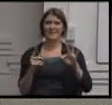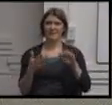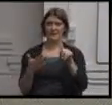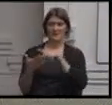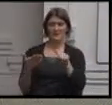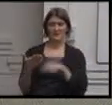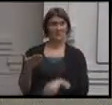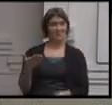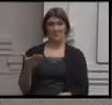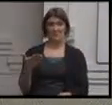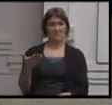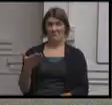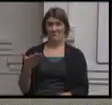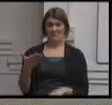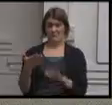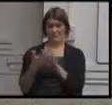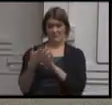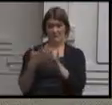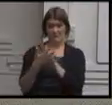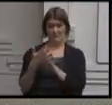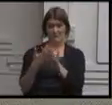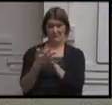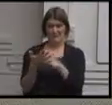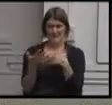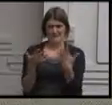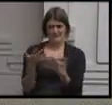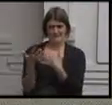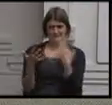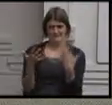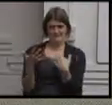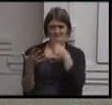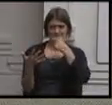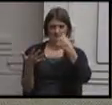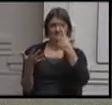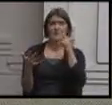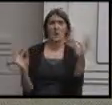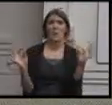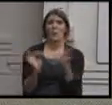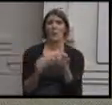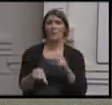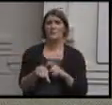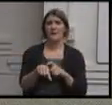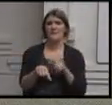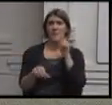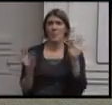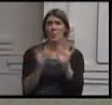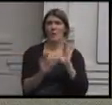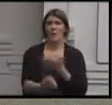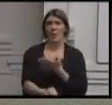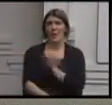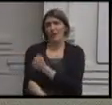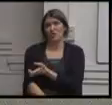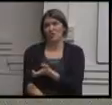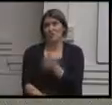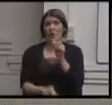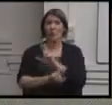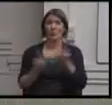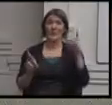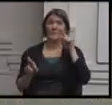what this whole thing would look like and what the plan is, I just didn't think it was It's not ready for prime time,